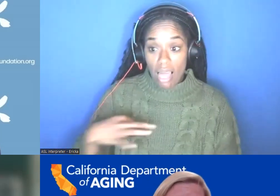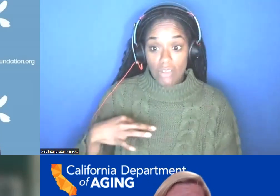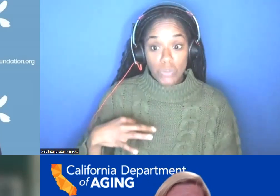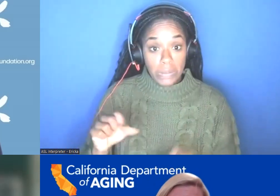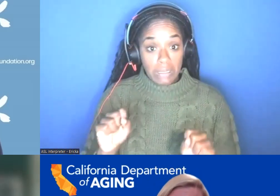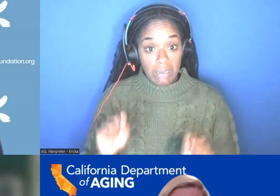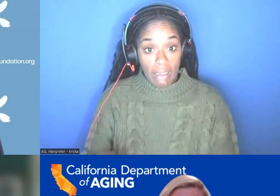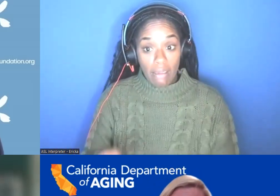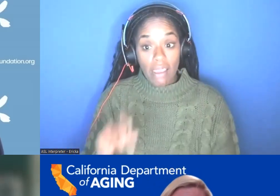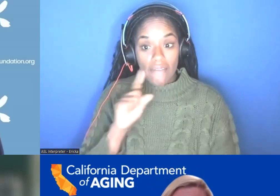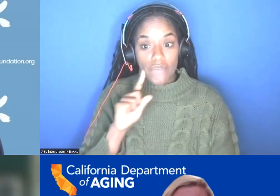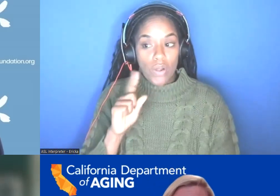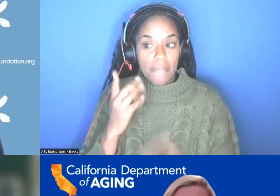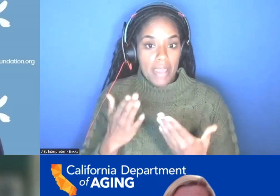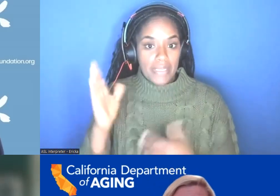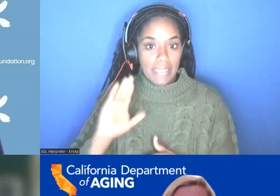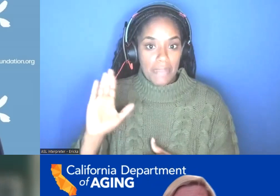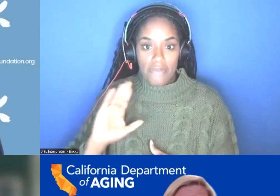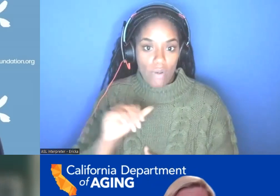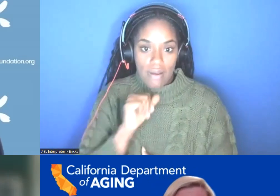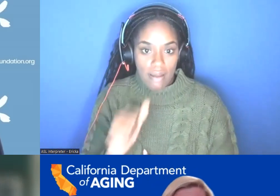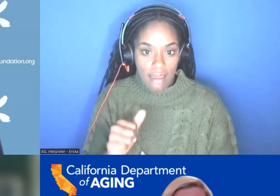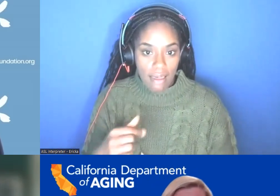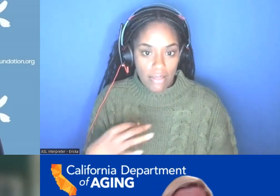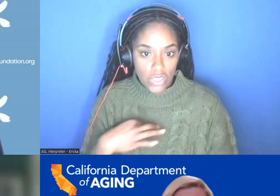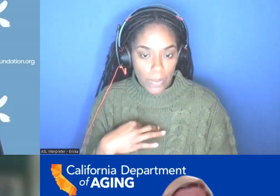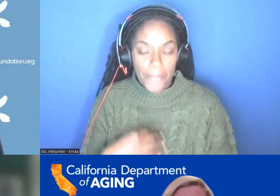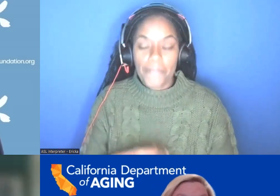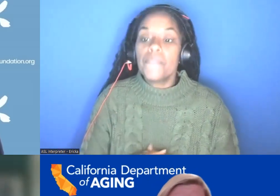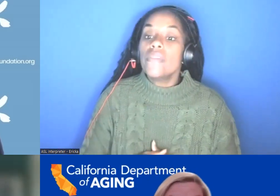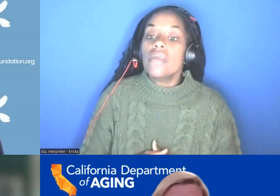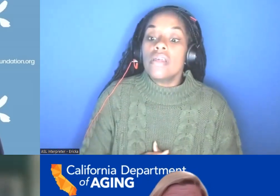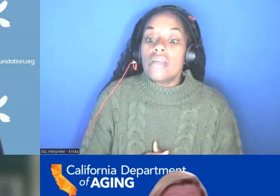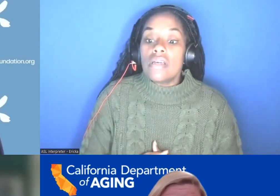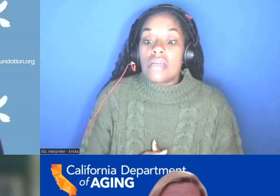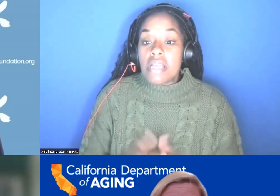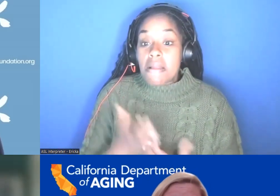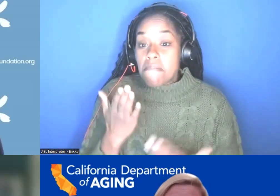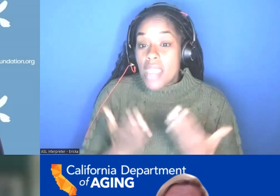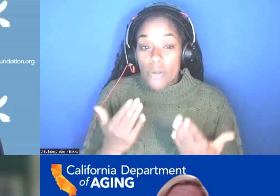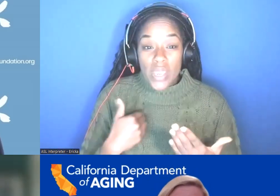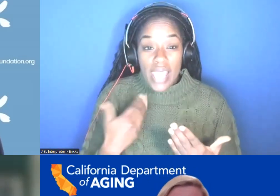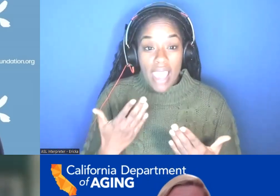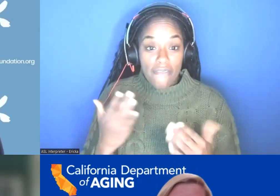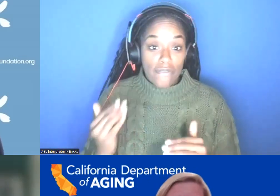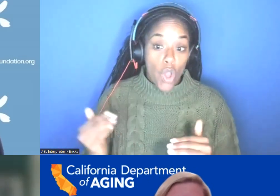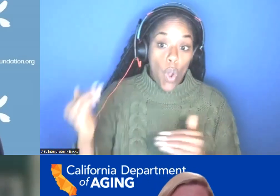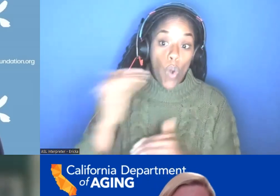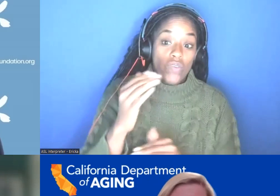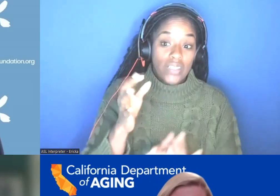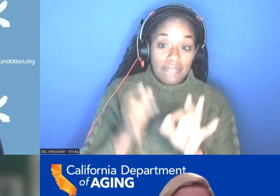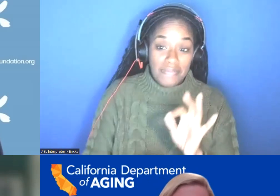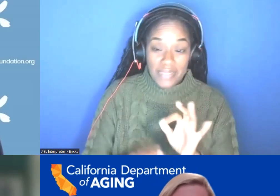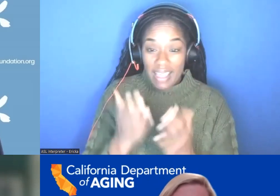they weren't eligible for. So we may have oversimplified and things might not fit